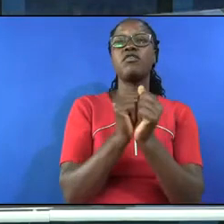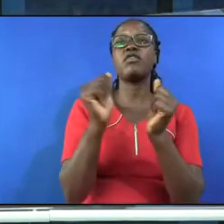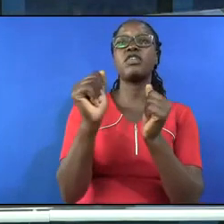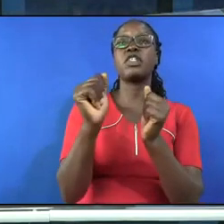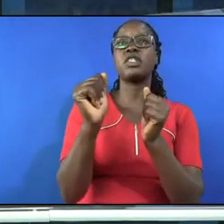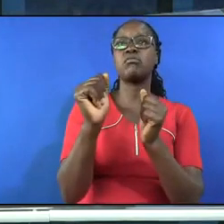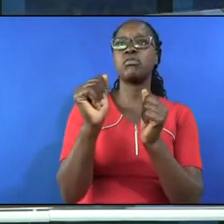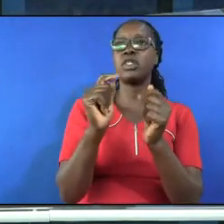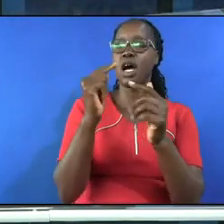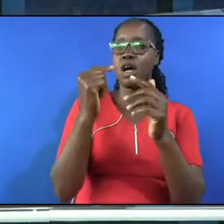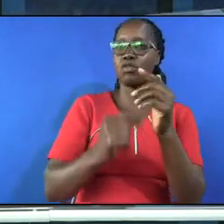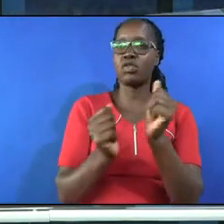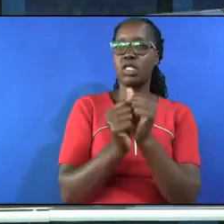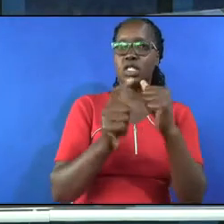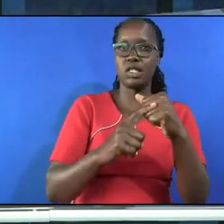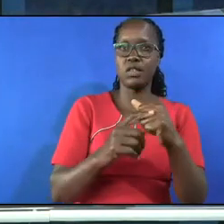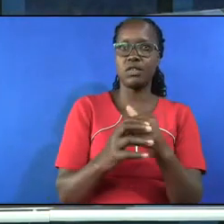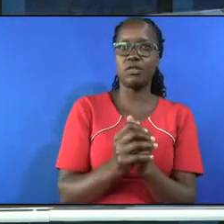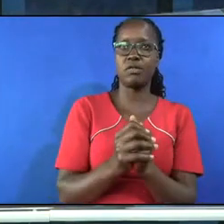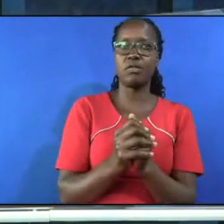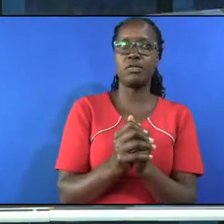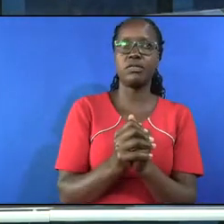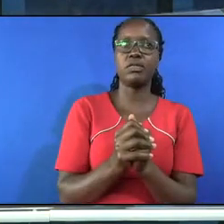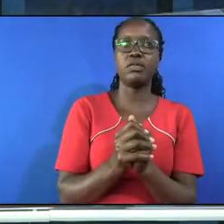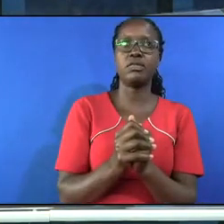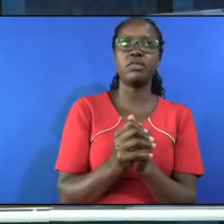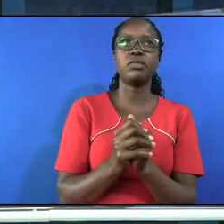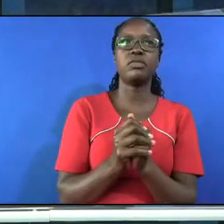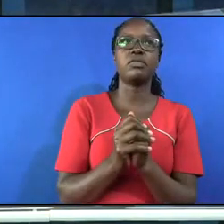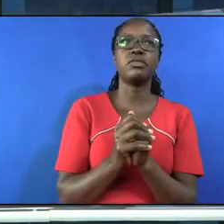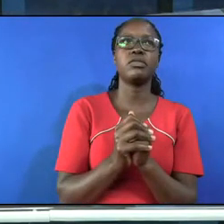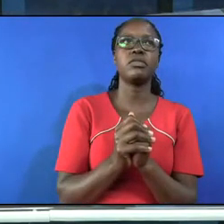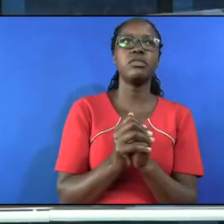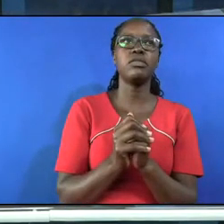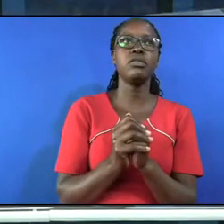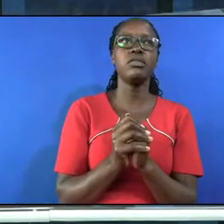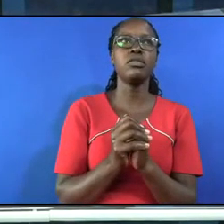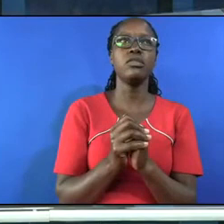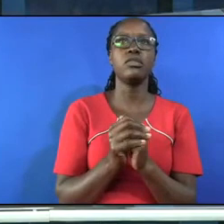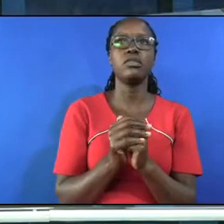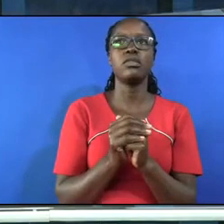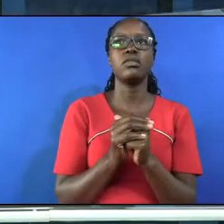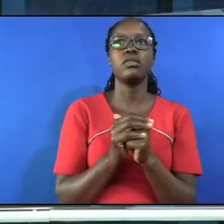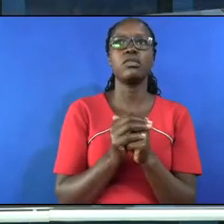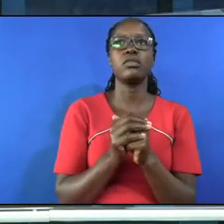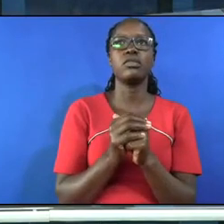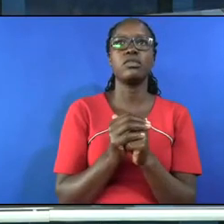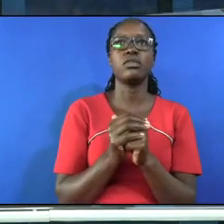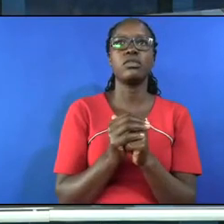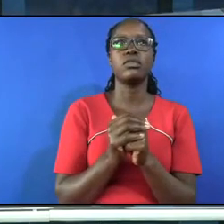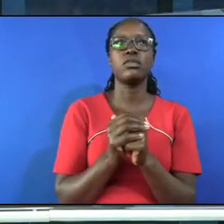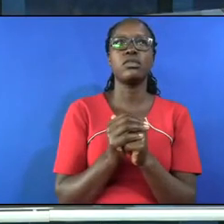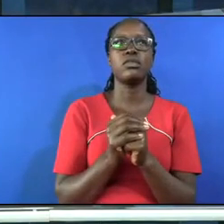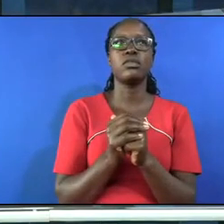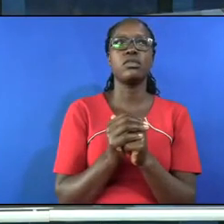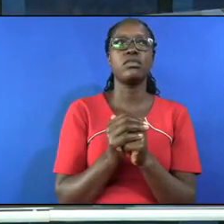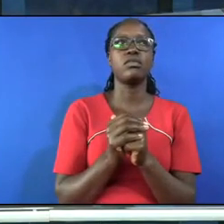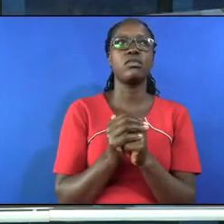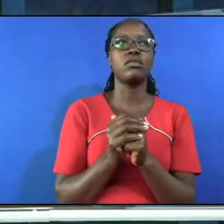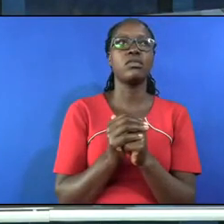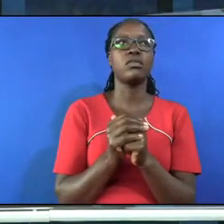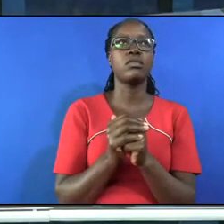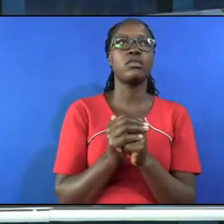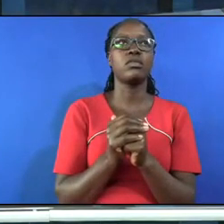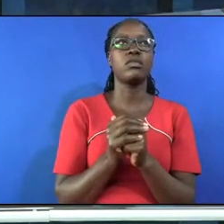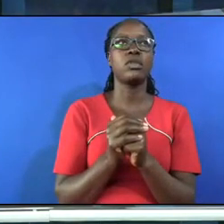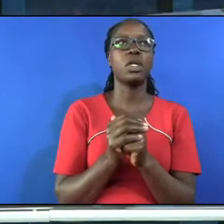15 to 16. Matthew 21, verse 15 to 16. And I'll request a